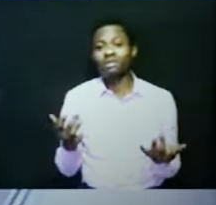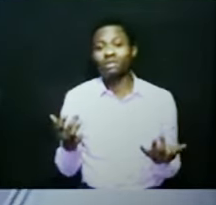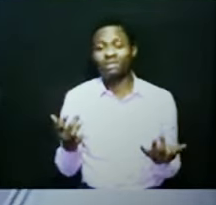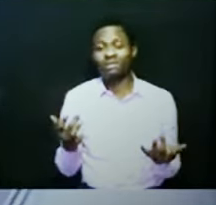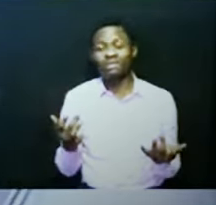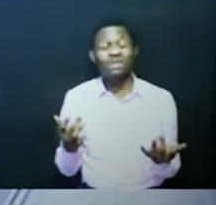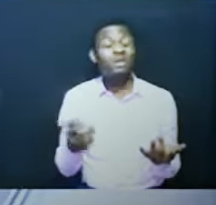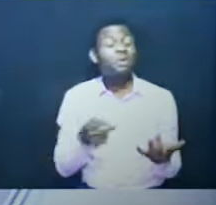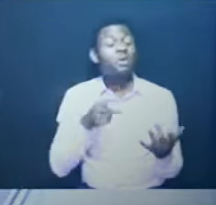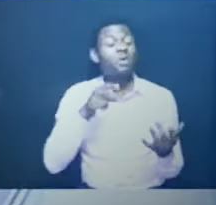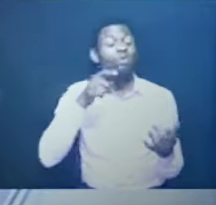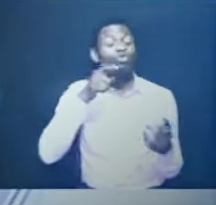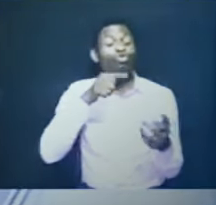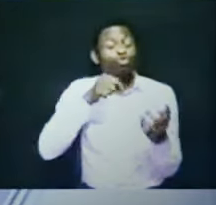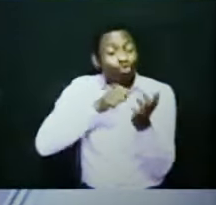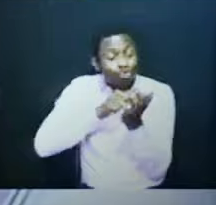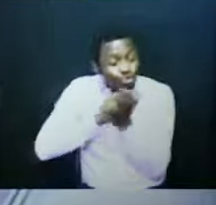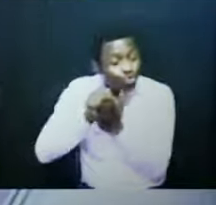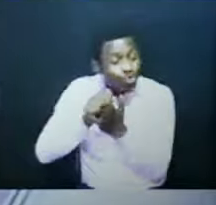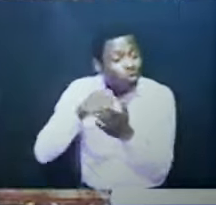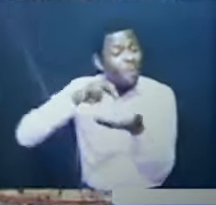still